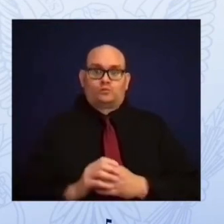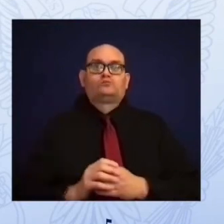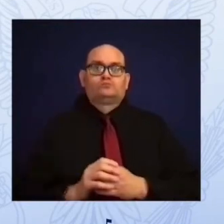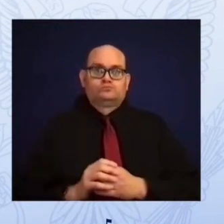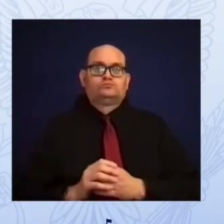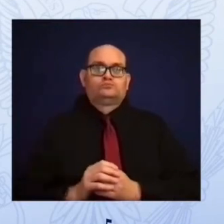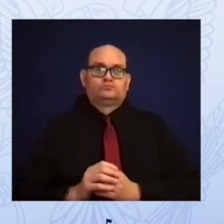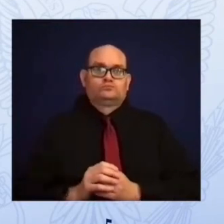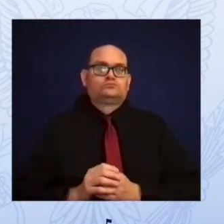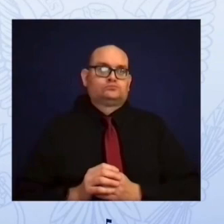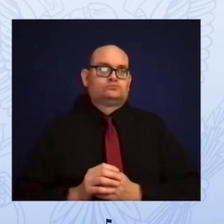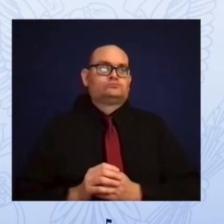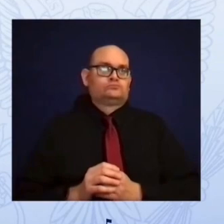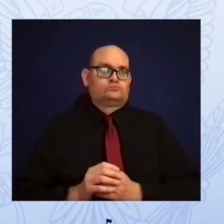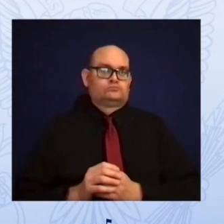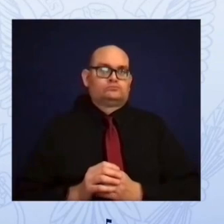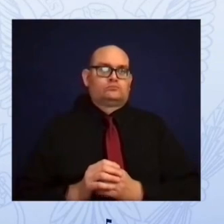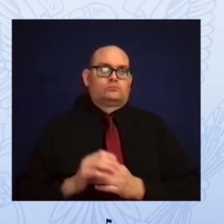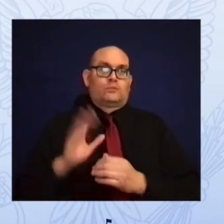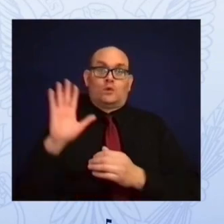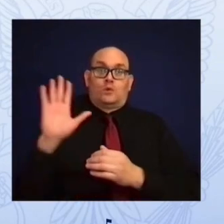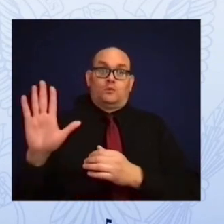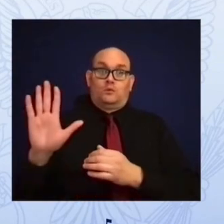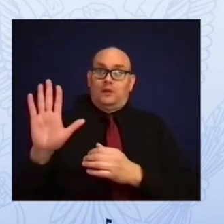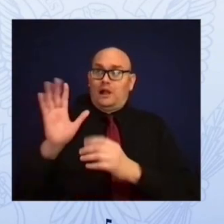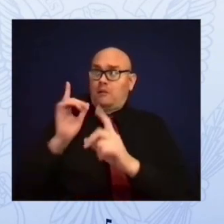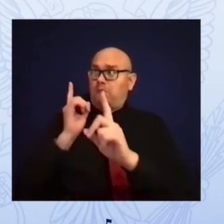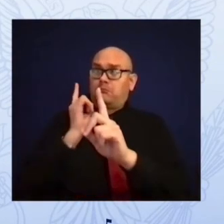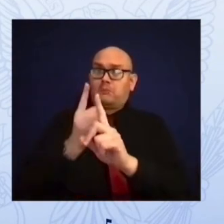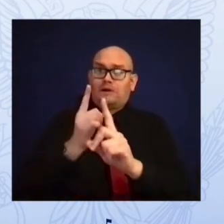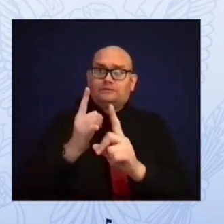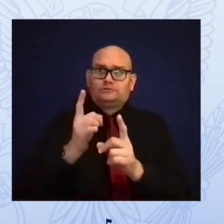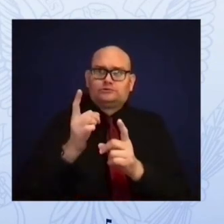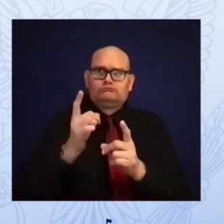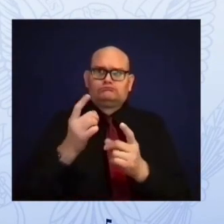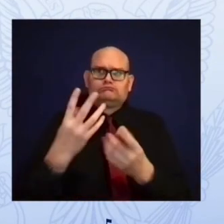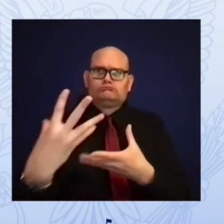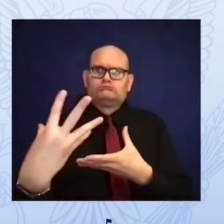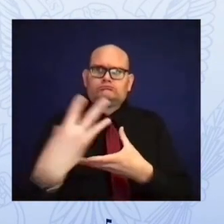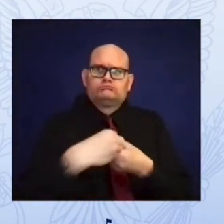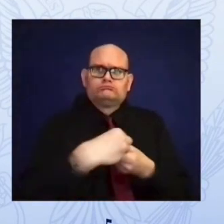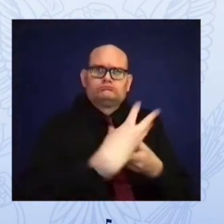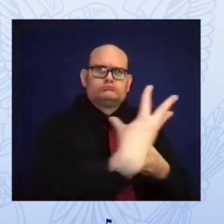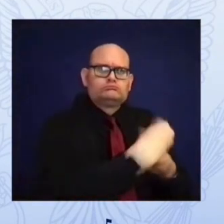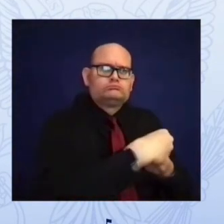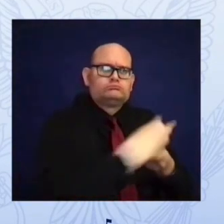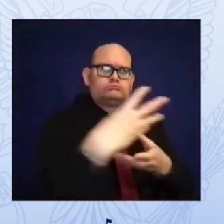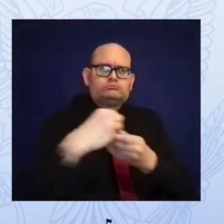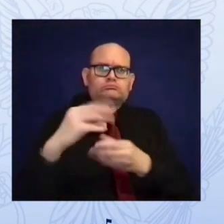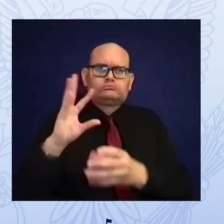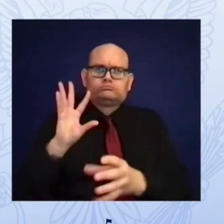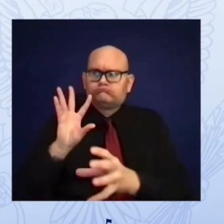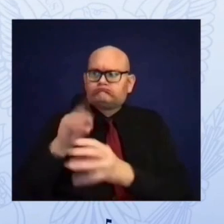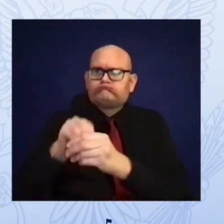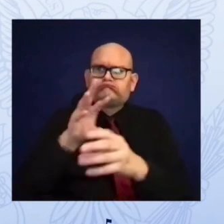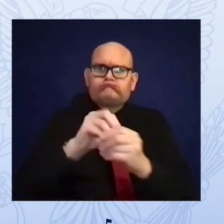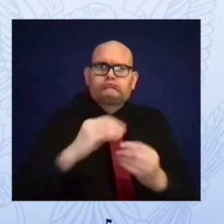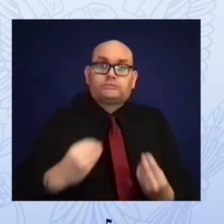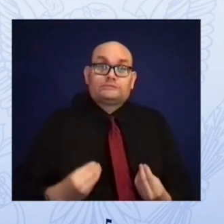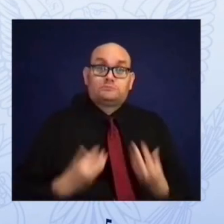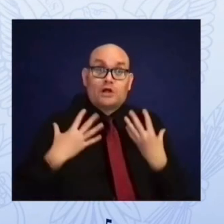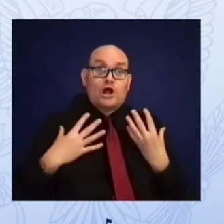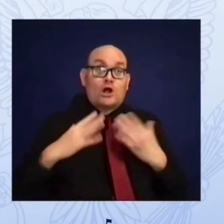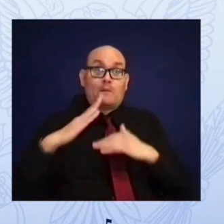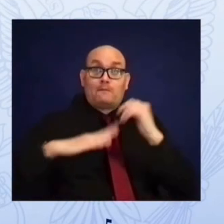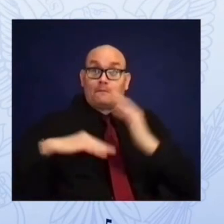With a mission to engage, inspire, and build community through the arts by presenting thought-provoking exhibitions and art education